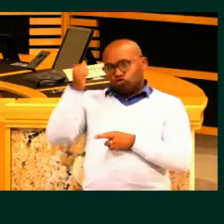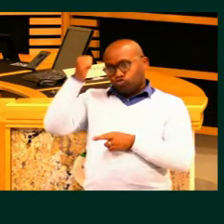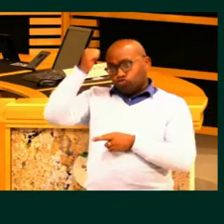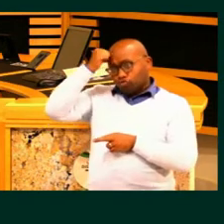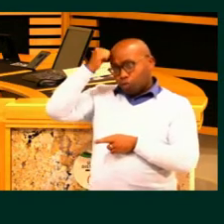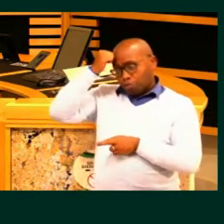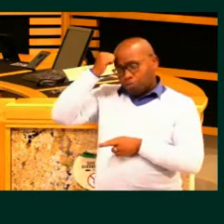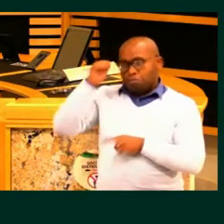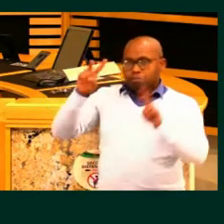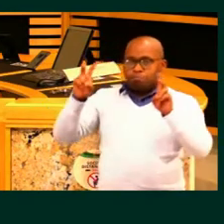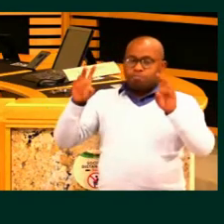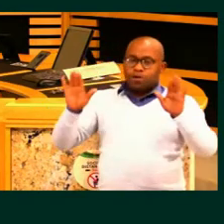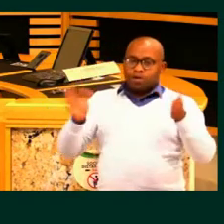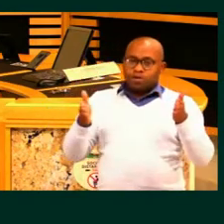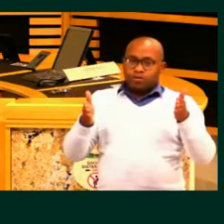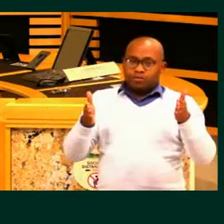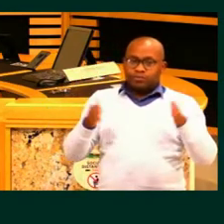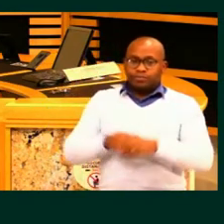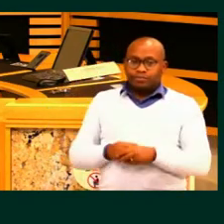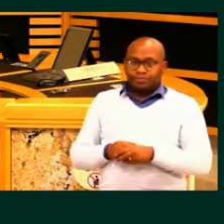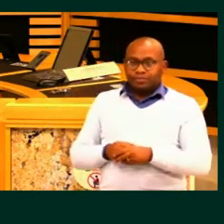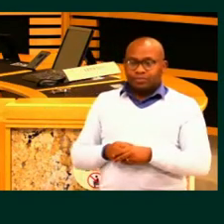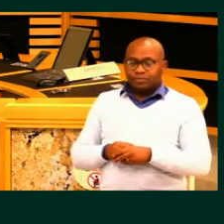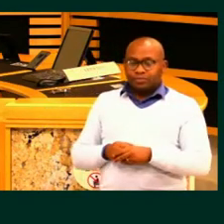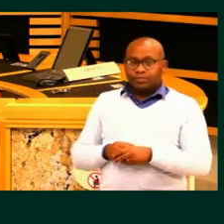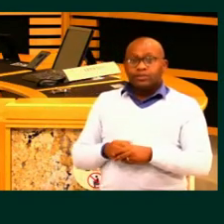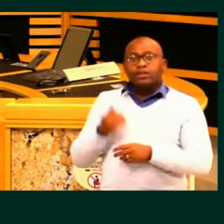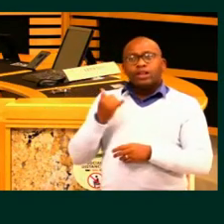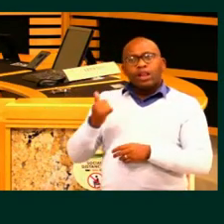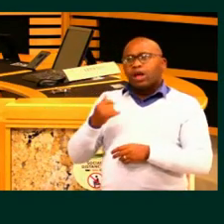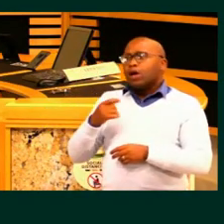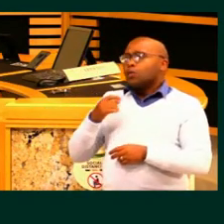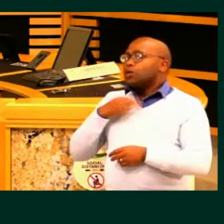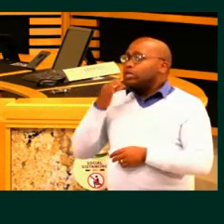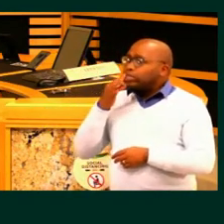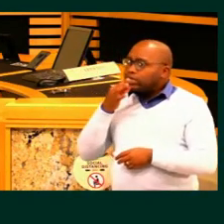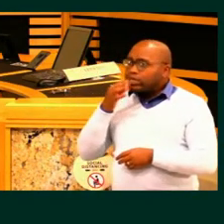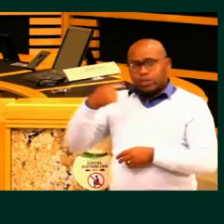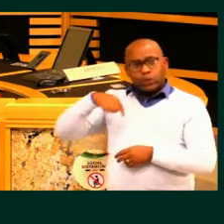different result because that will be that Madness will be at their own